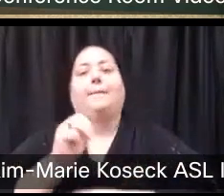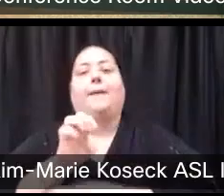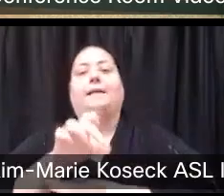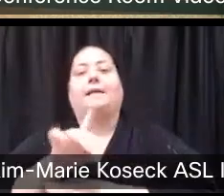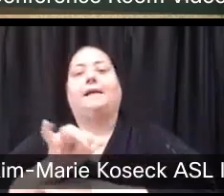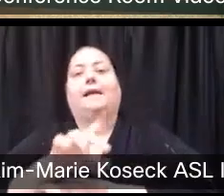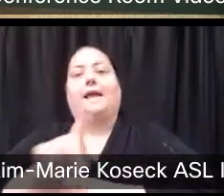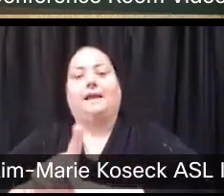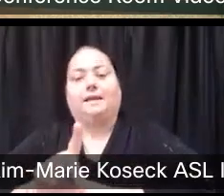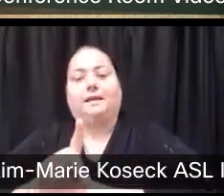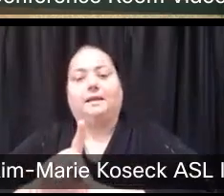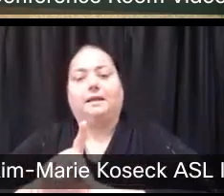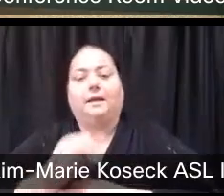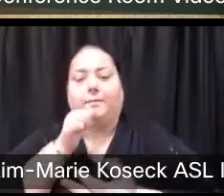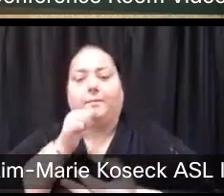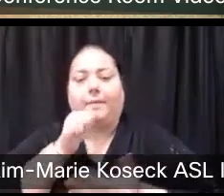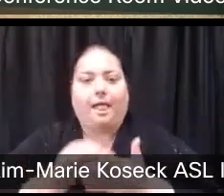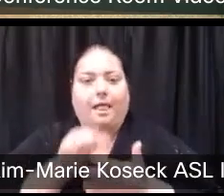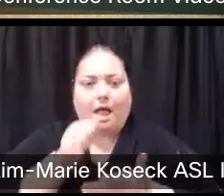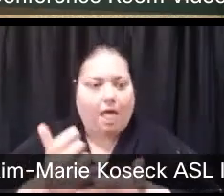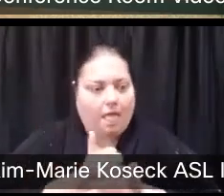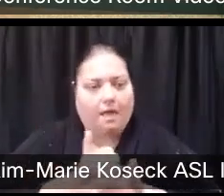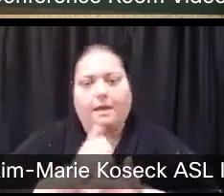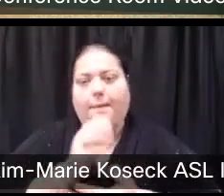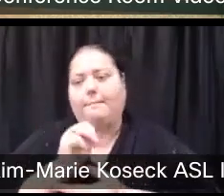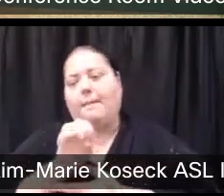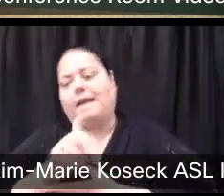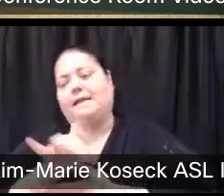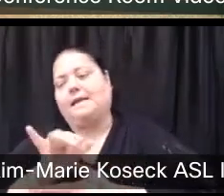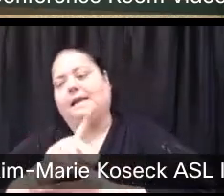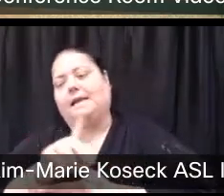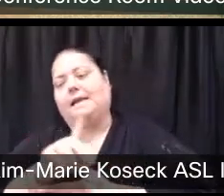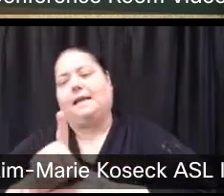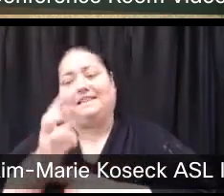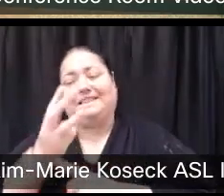is not going out. I have not received any mail from Medicaid in at least 6 months.